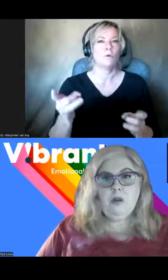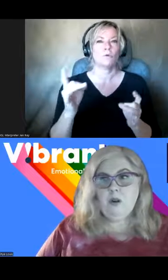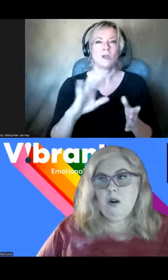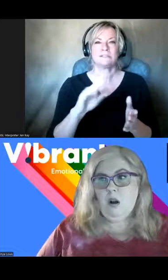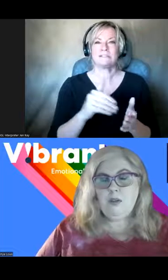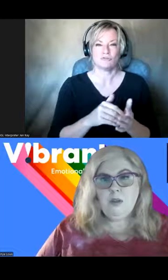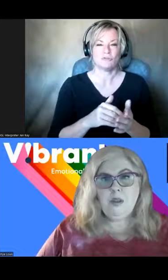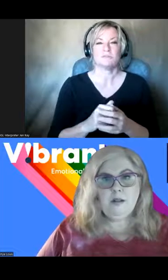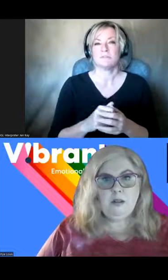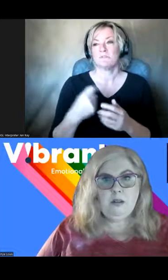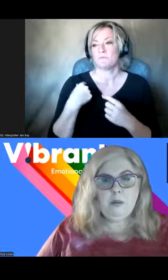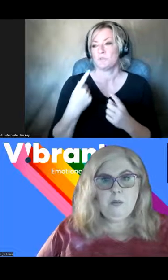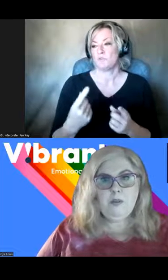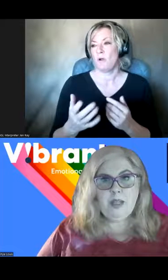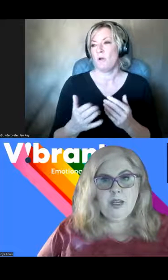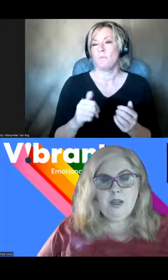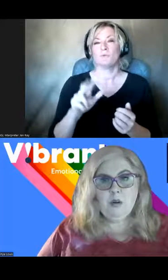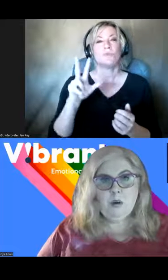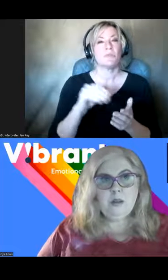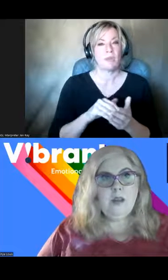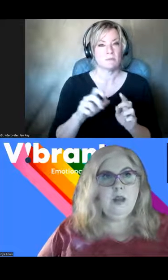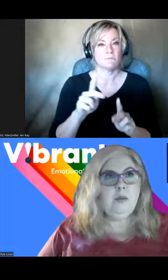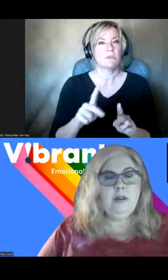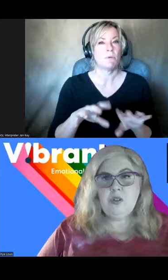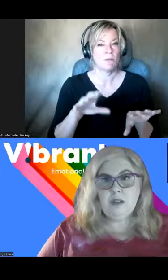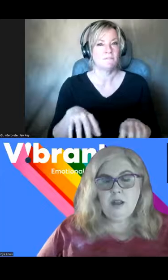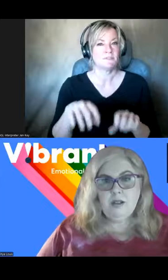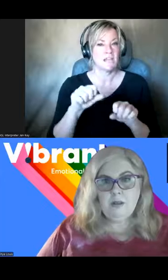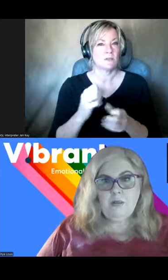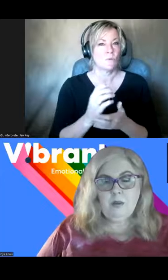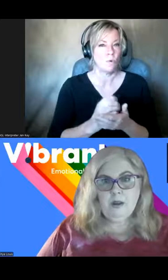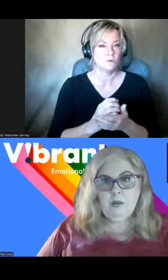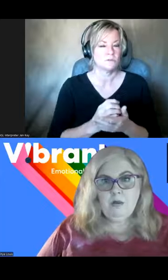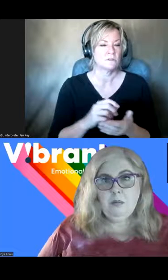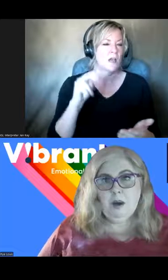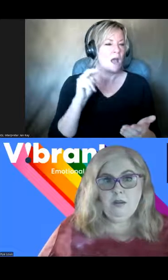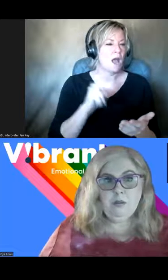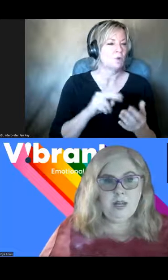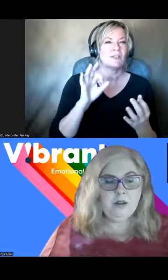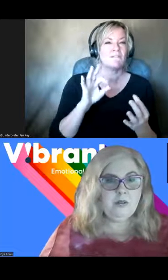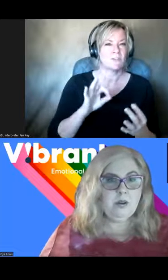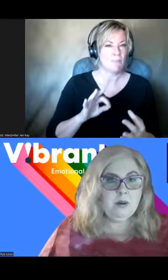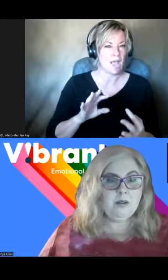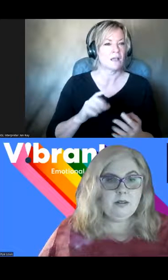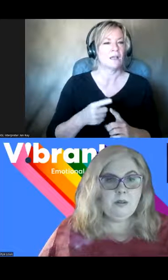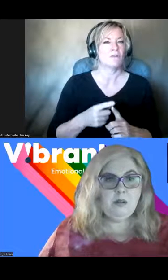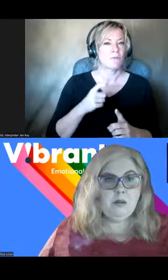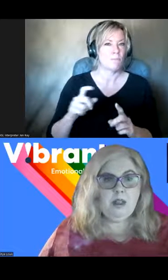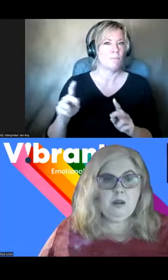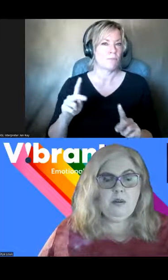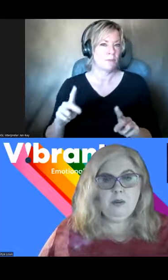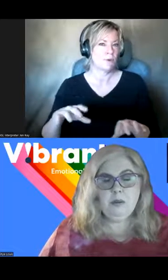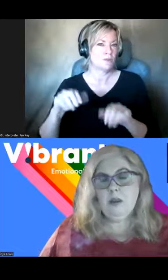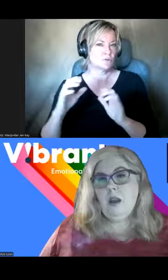So far, over almost 3,000 people have taken that course. And I was just looking at some feedback that we've compiled from takers of that course, and it seems